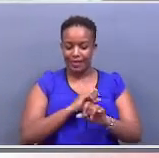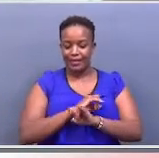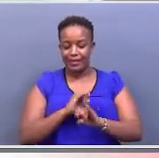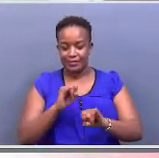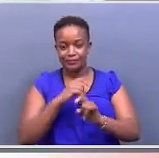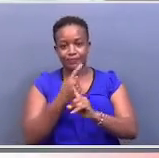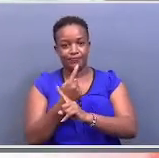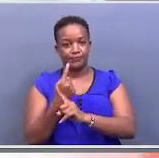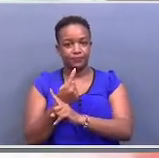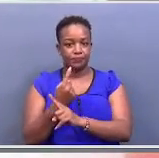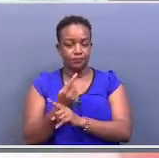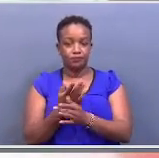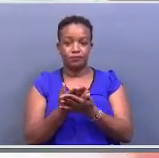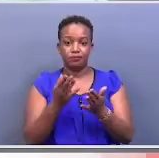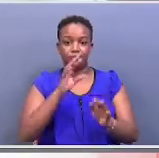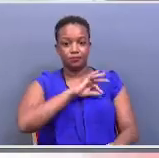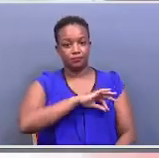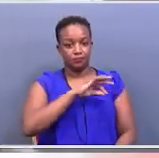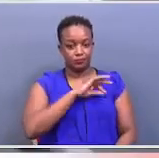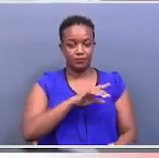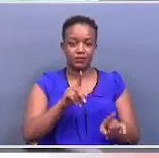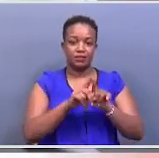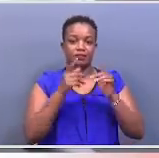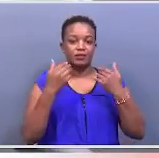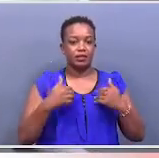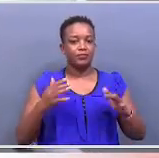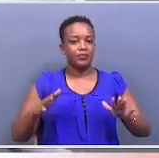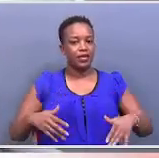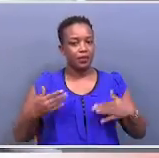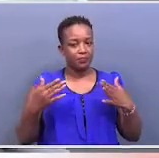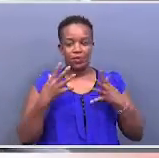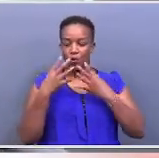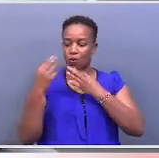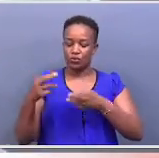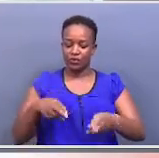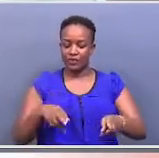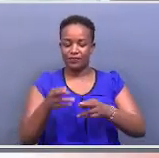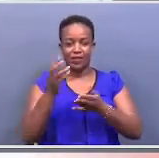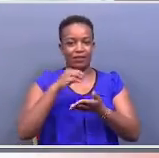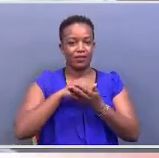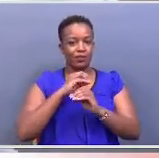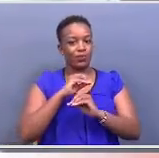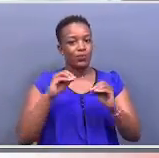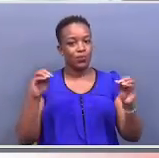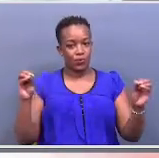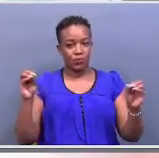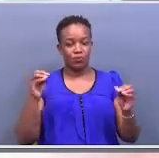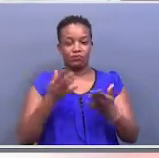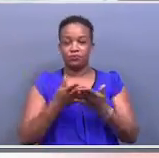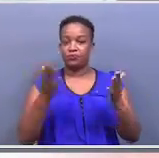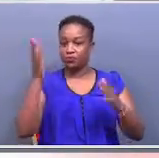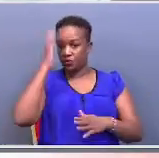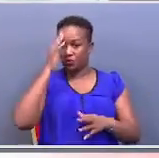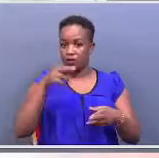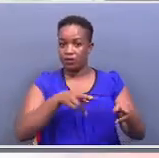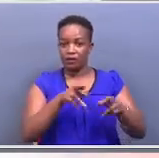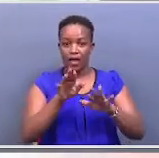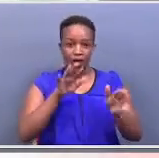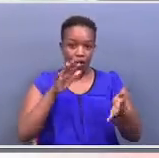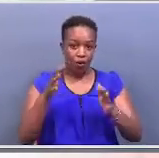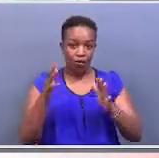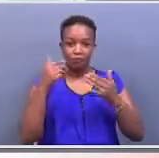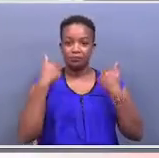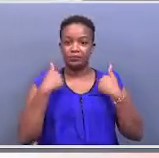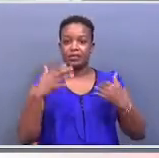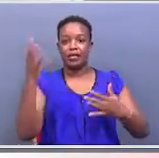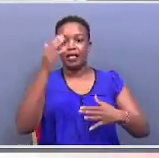Pia nanyi mfaidike kama mimi, si mnaona nitasikia raha? Sitoenda mtoni tena. Huo mto wetu si mnaujua jinsi ulivyo? Si mimi nitaharvest